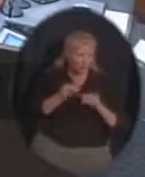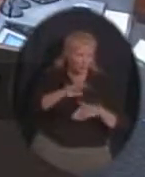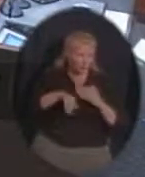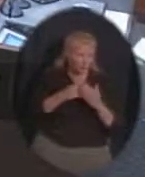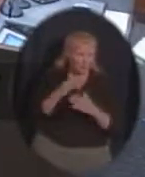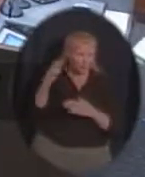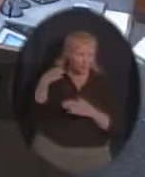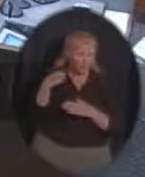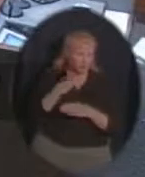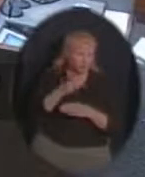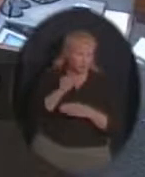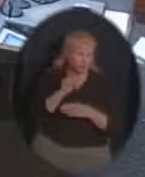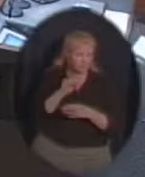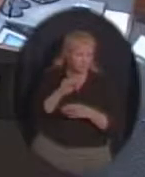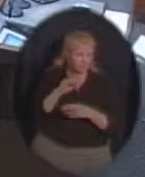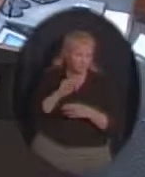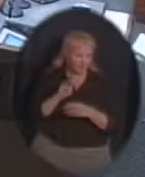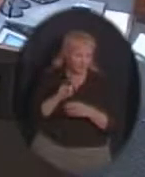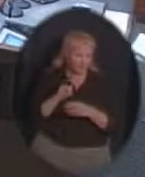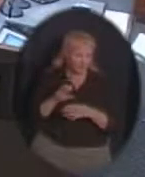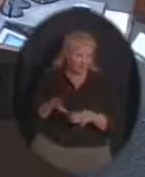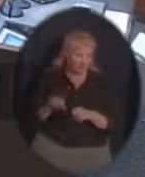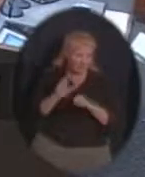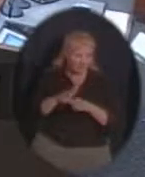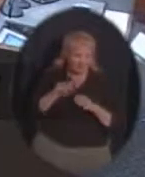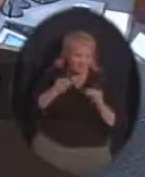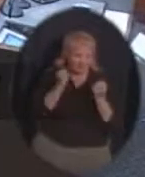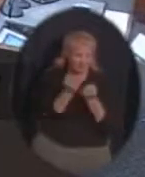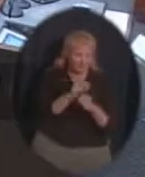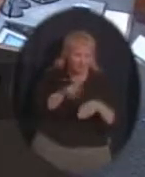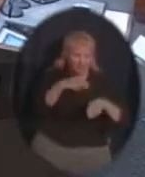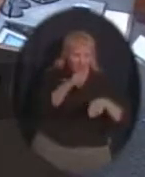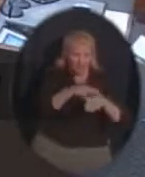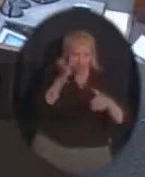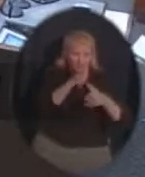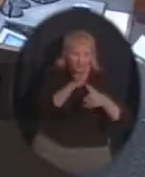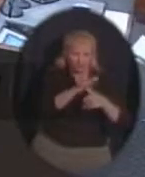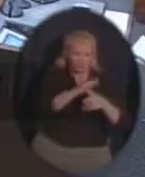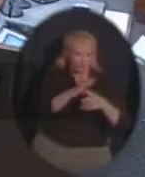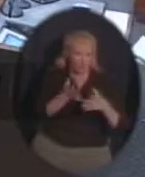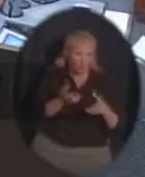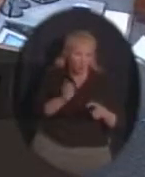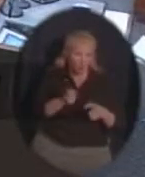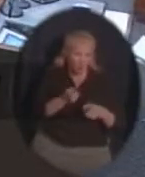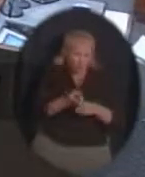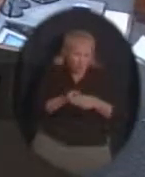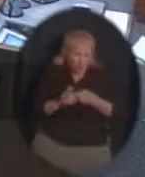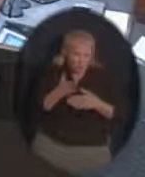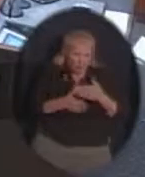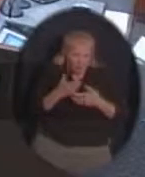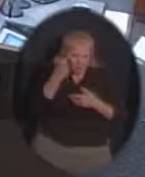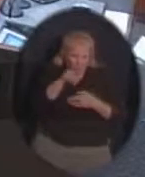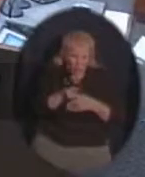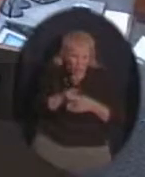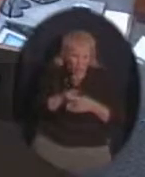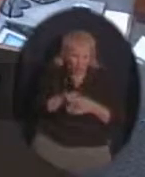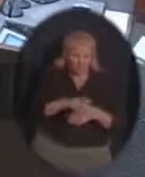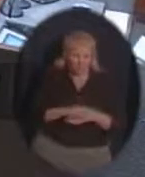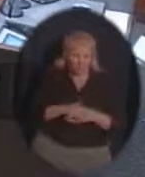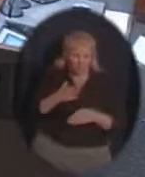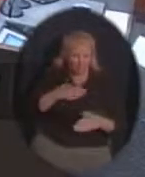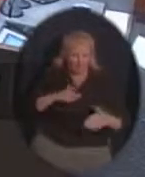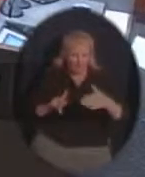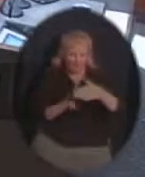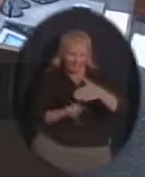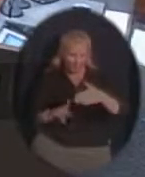team to the national championship. And I won't spoil the ending for you if you haven't seen it. But what really strikes me, and my son, the kindergartner, enjoyed it, because